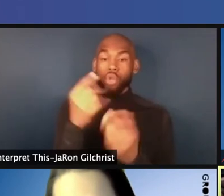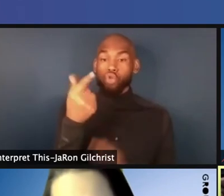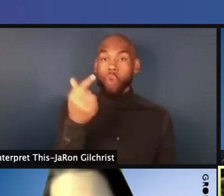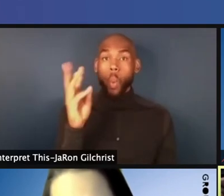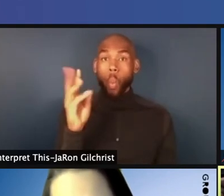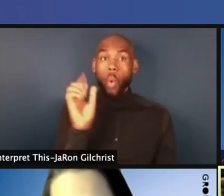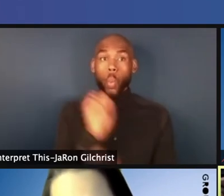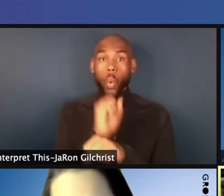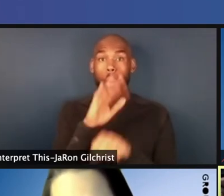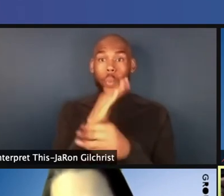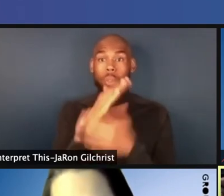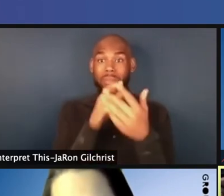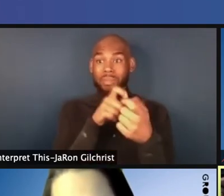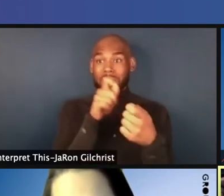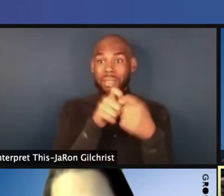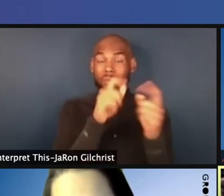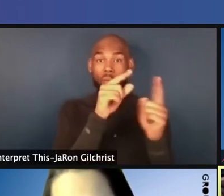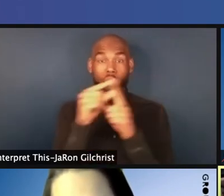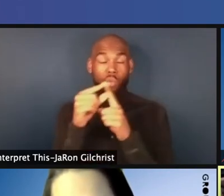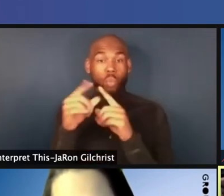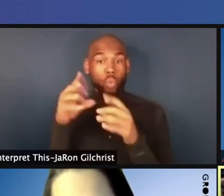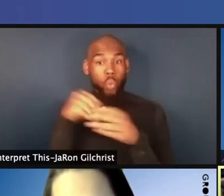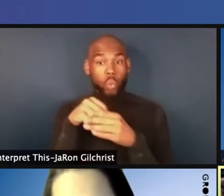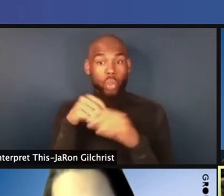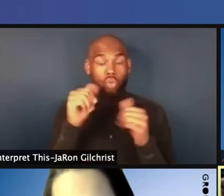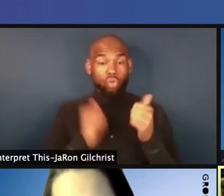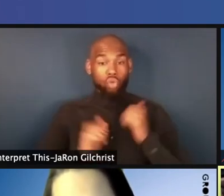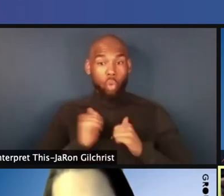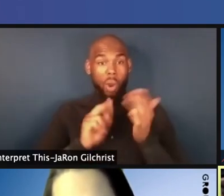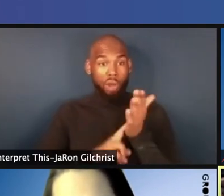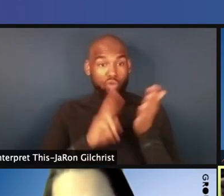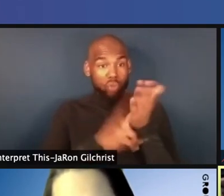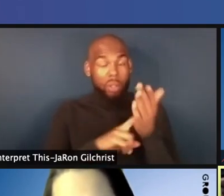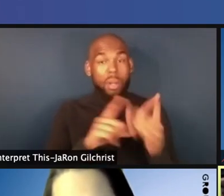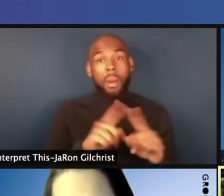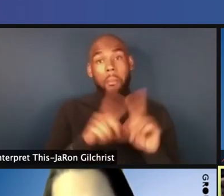specific verbiage to put in show contracts.